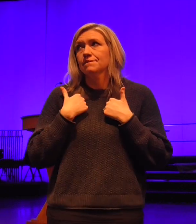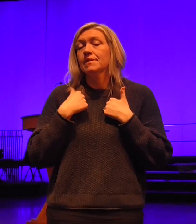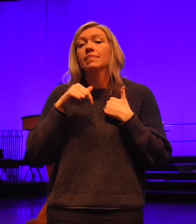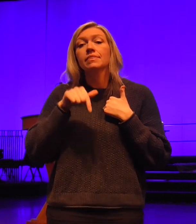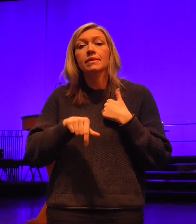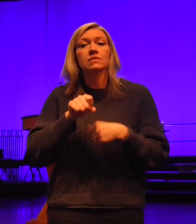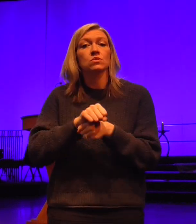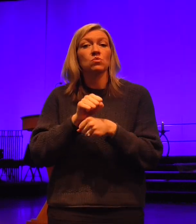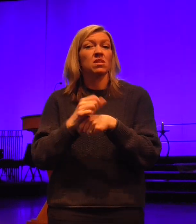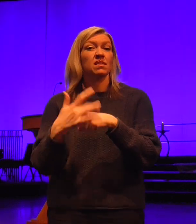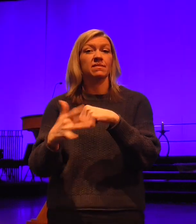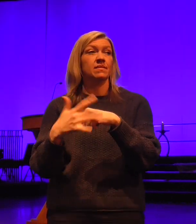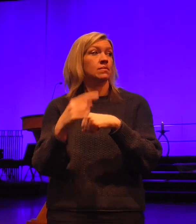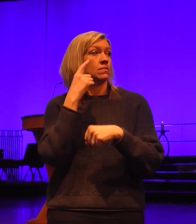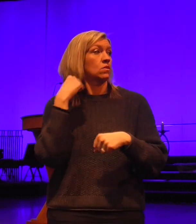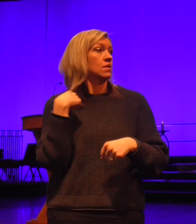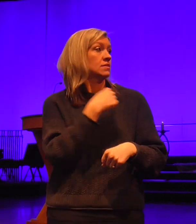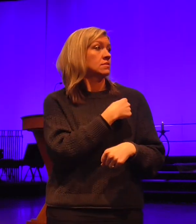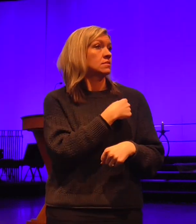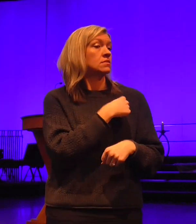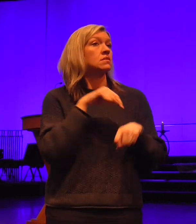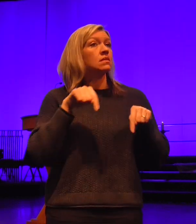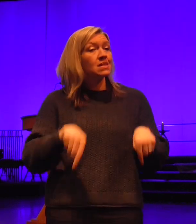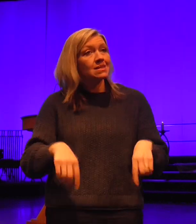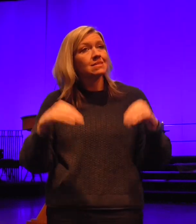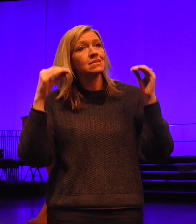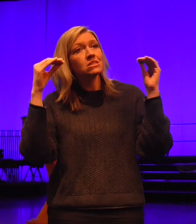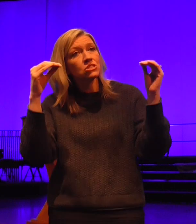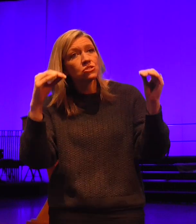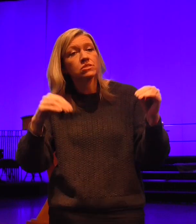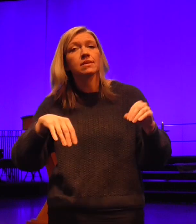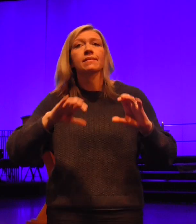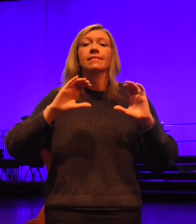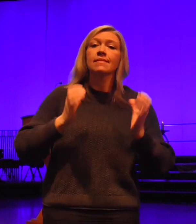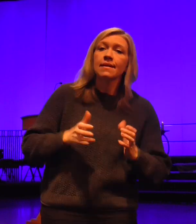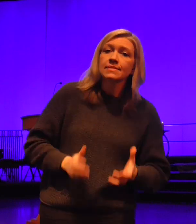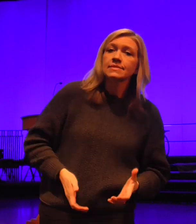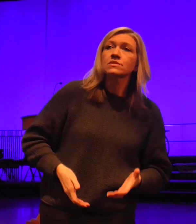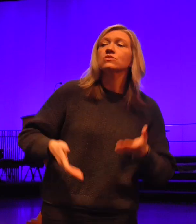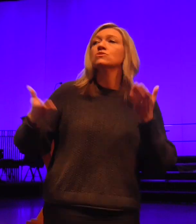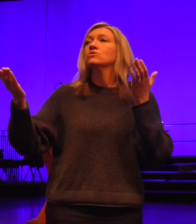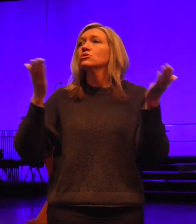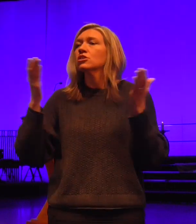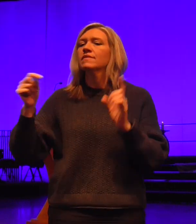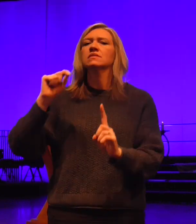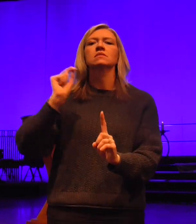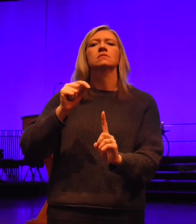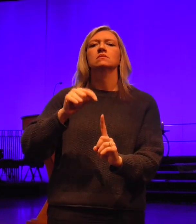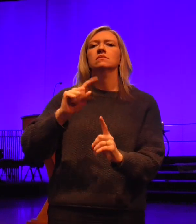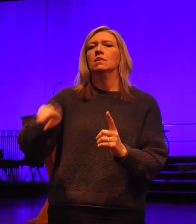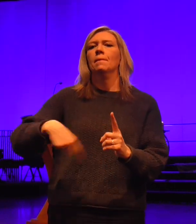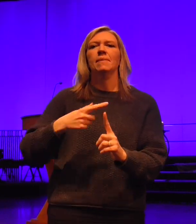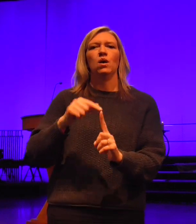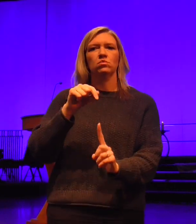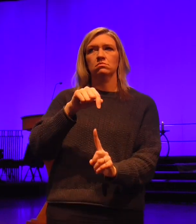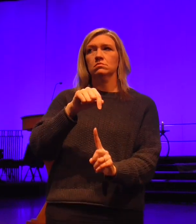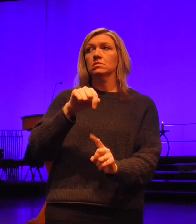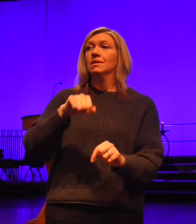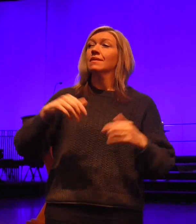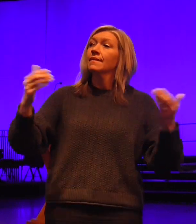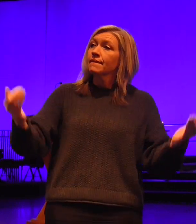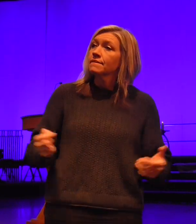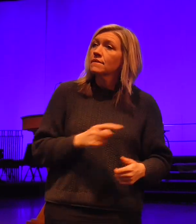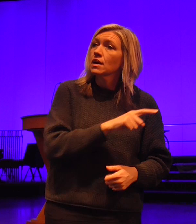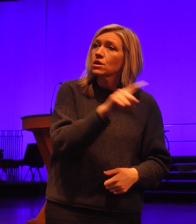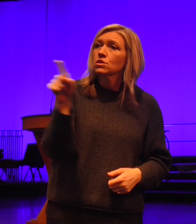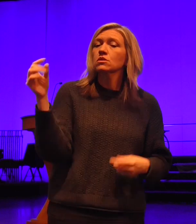for us. This is what our teaching, our classes, our services are all about. And this is what we invite you to contemplate in